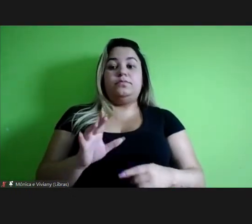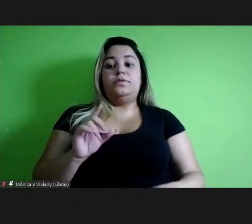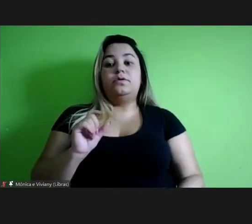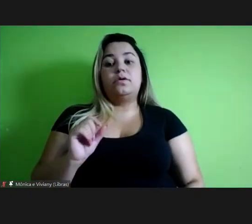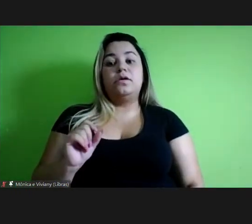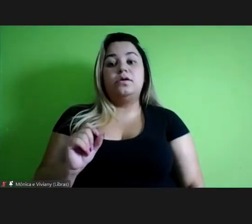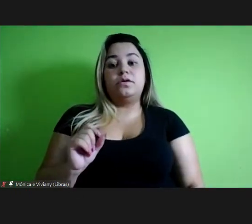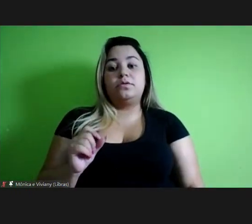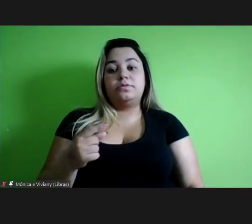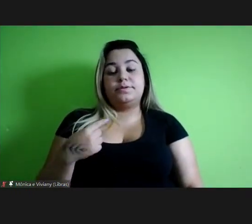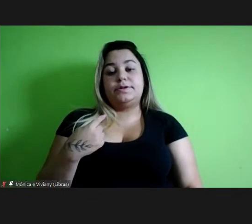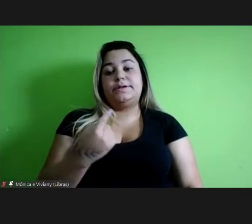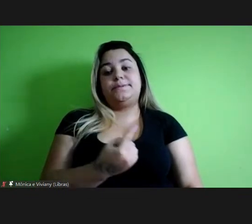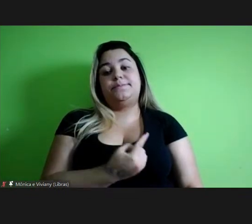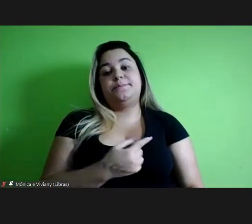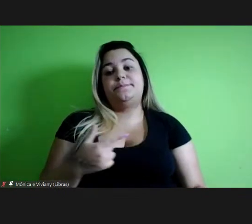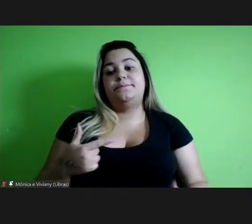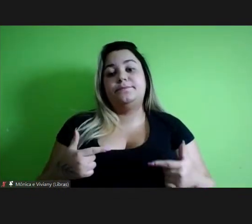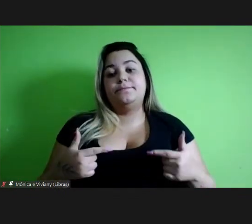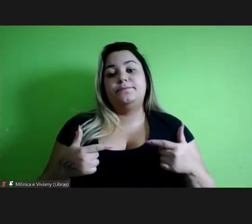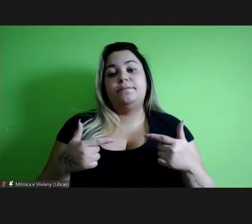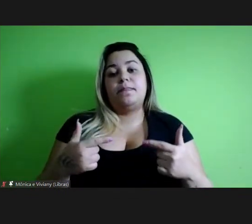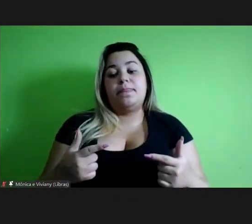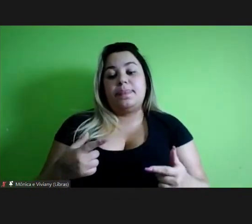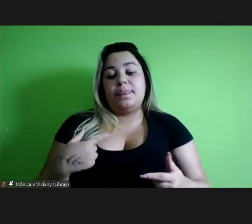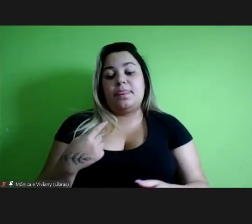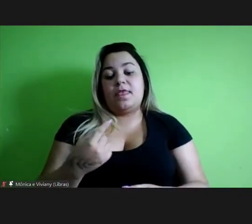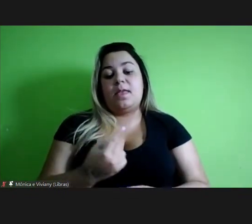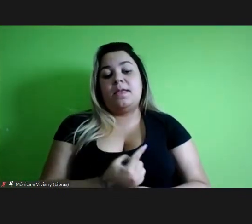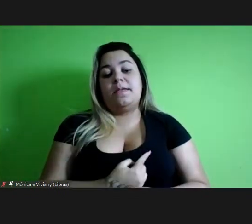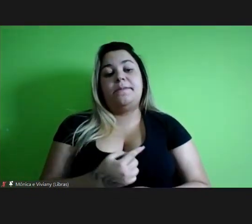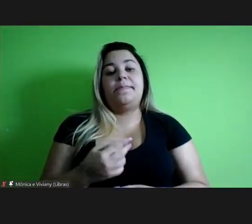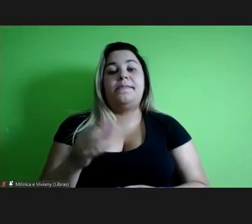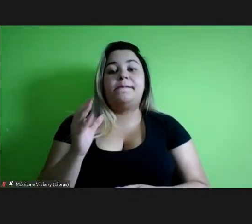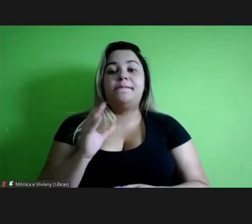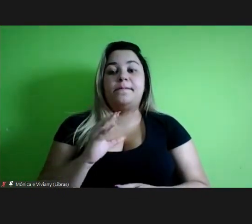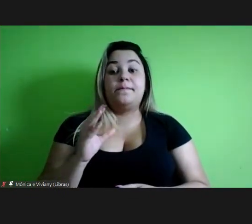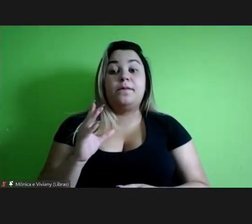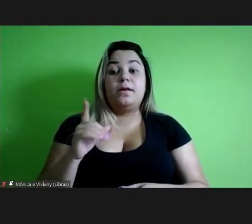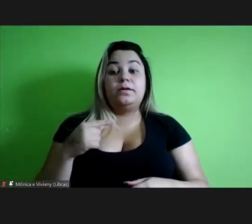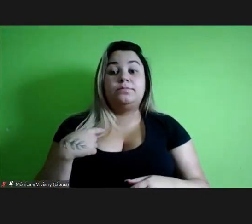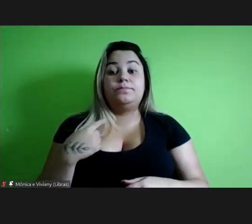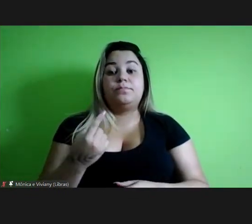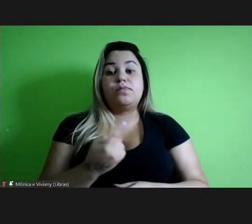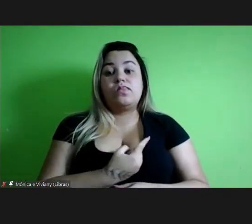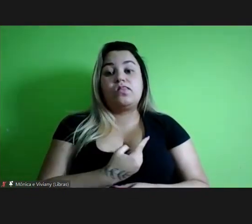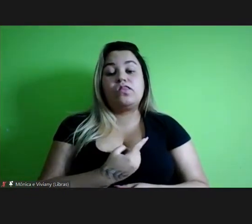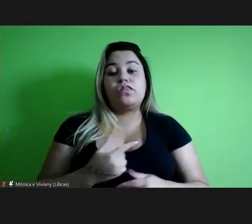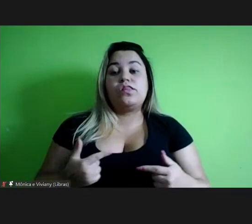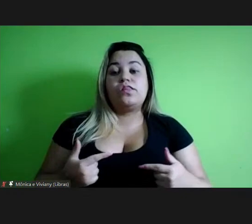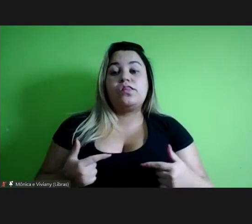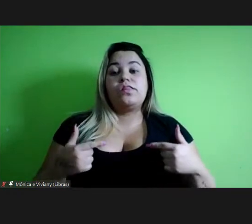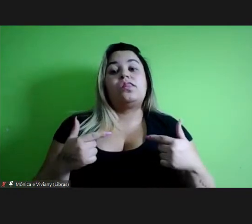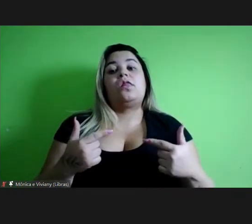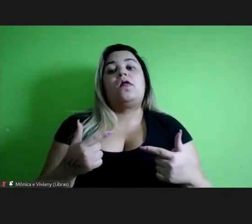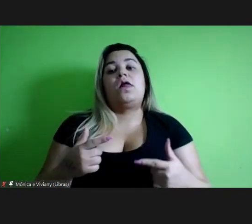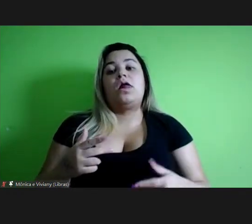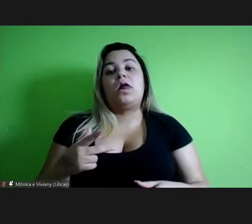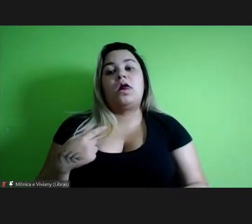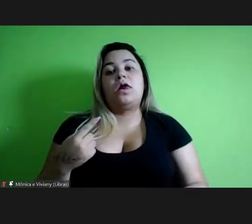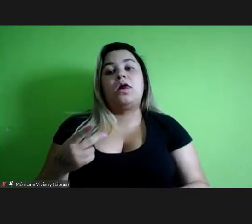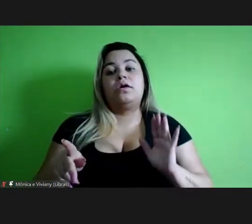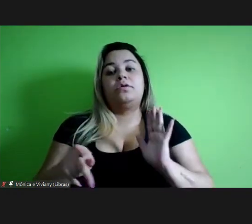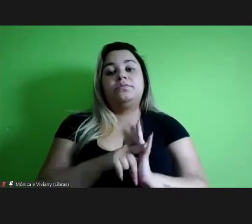tamanho o nosso desafio e tamanha a urgência de nós superarmos it's so urgent for us to overcome